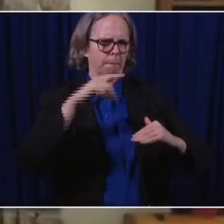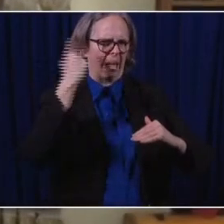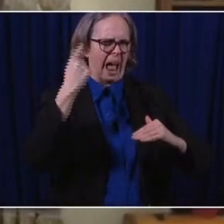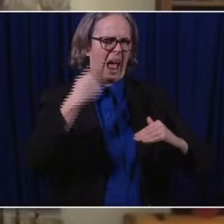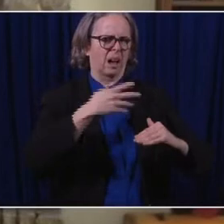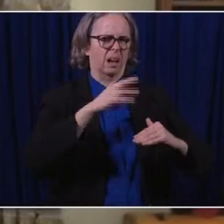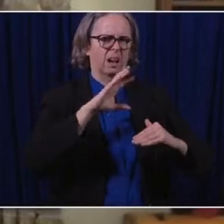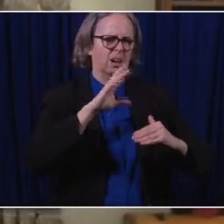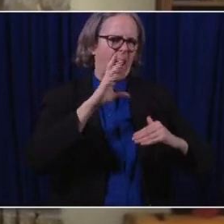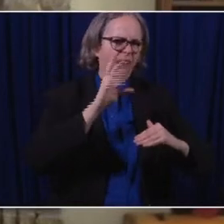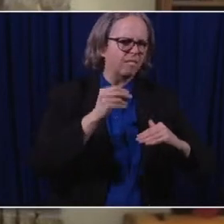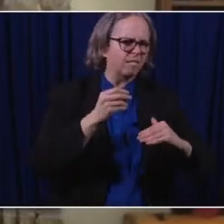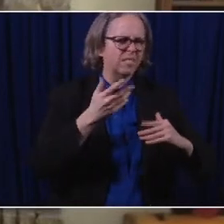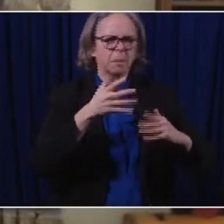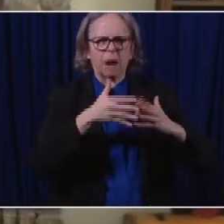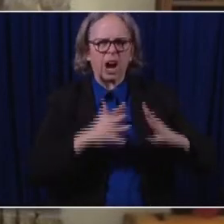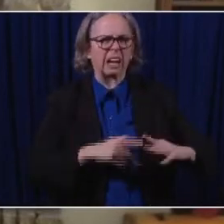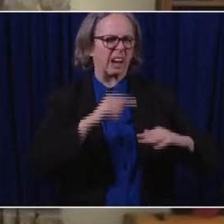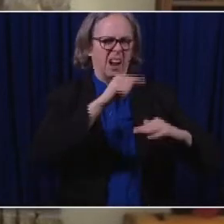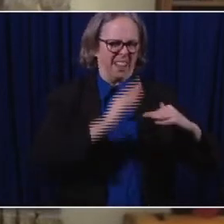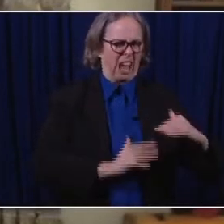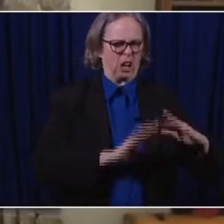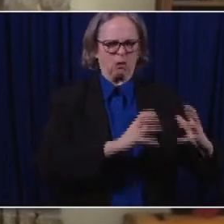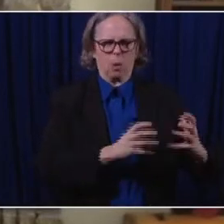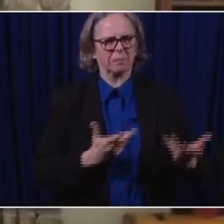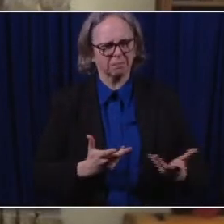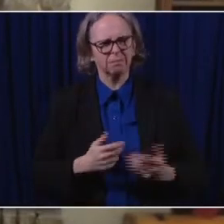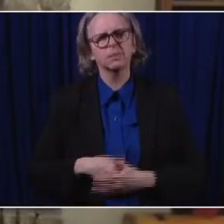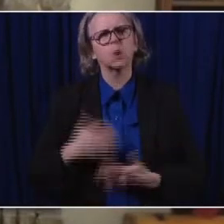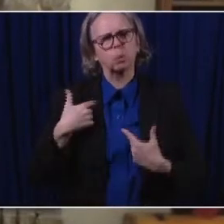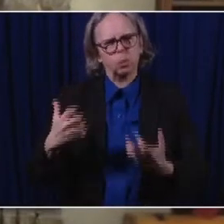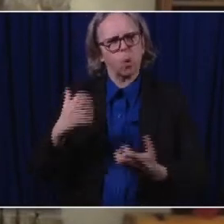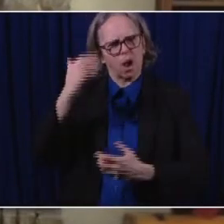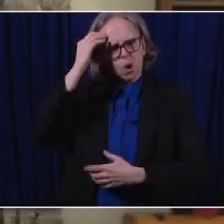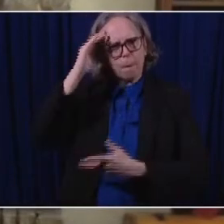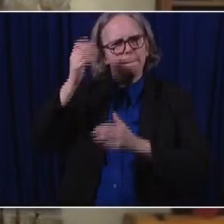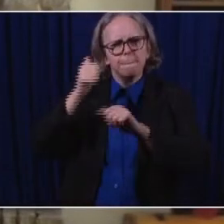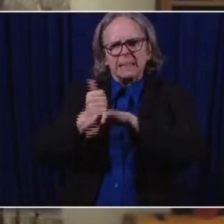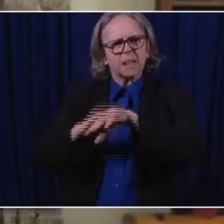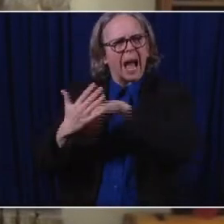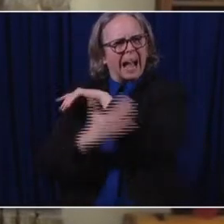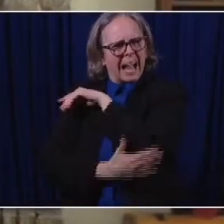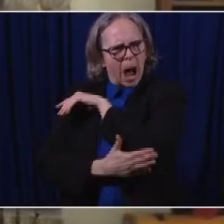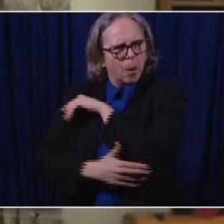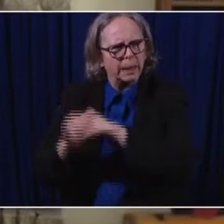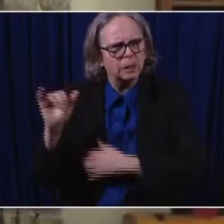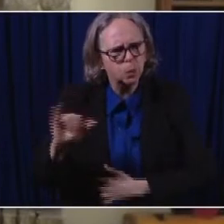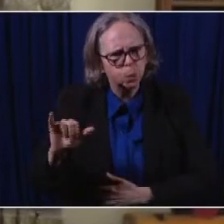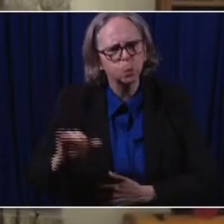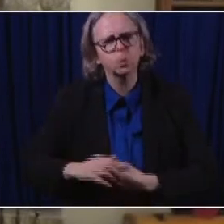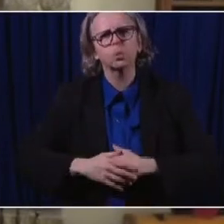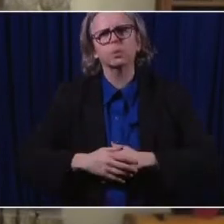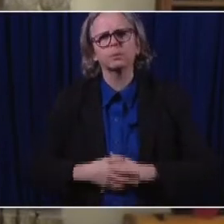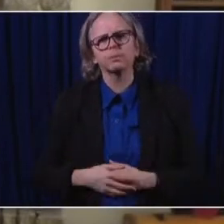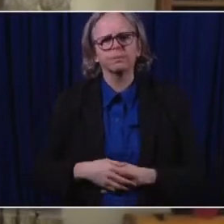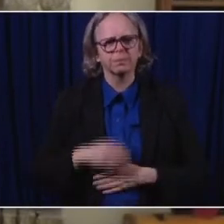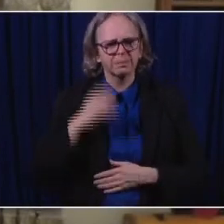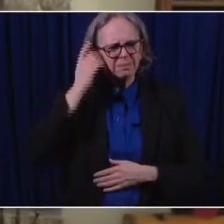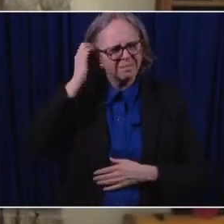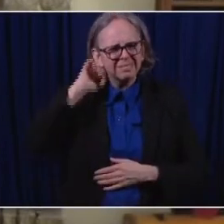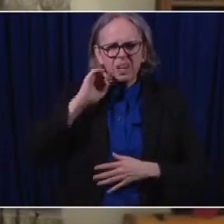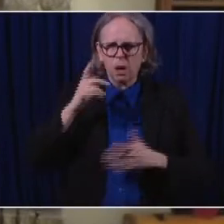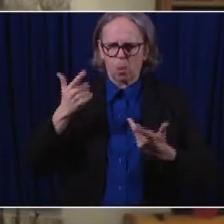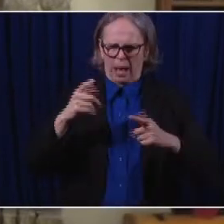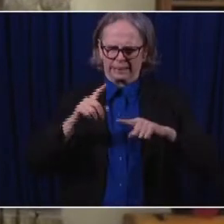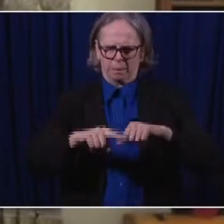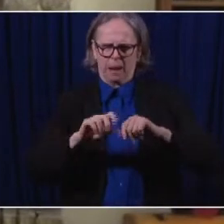look at the counties and I see how the counties stack up as far as their population. And if a county is way down, we start looking at